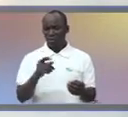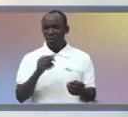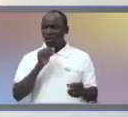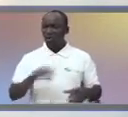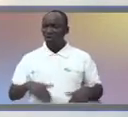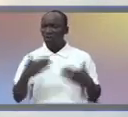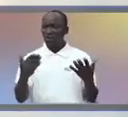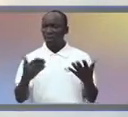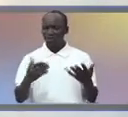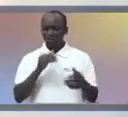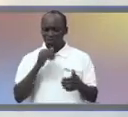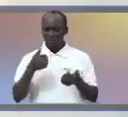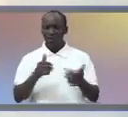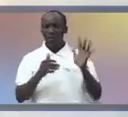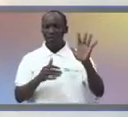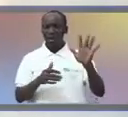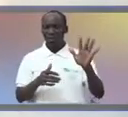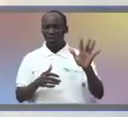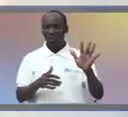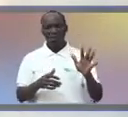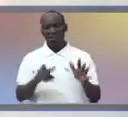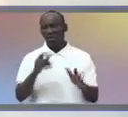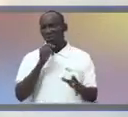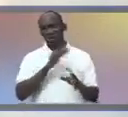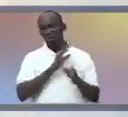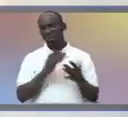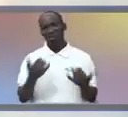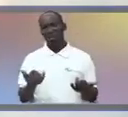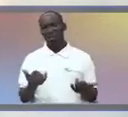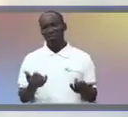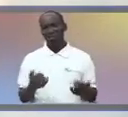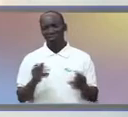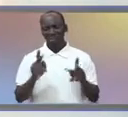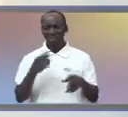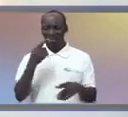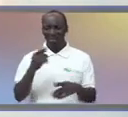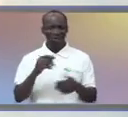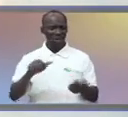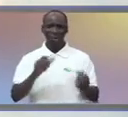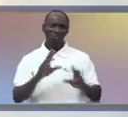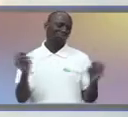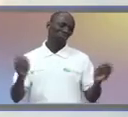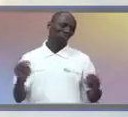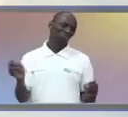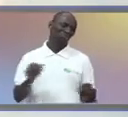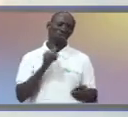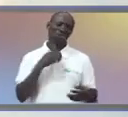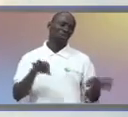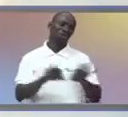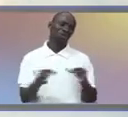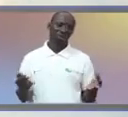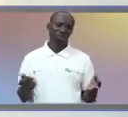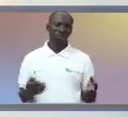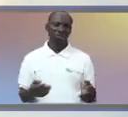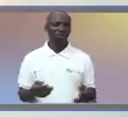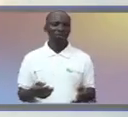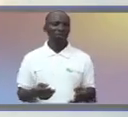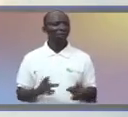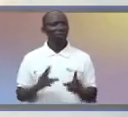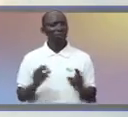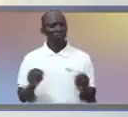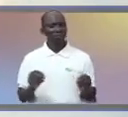asubɔ no koraa deɛ mpo ɛnu koraa deɛ mpo ɛho nhia deɛ hia ne sɛ wobɛnya honhom kronkron asubɔ ɛnyɛ ɛno nso na yesu kaeɛ